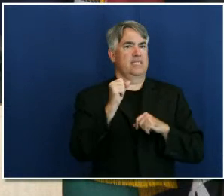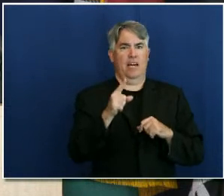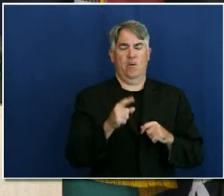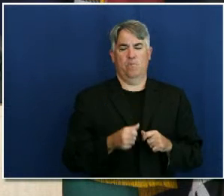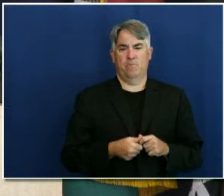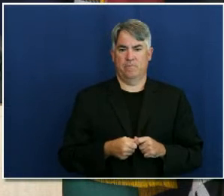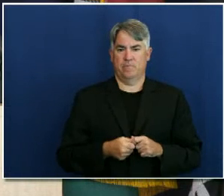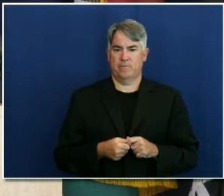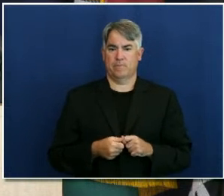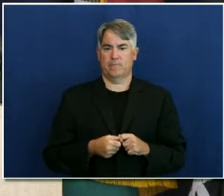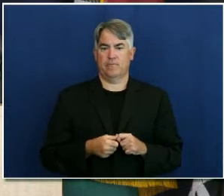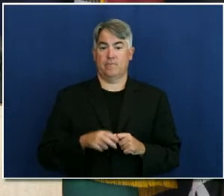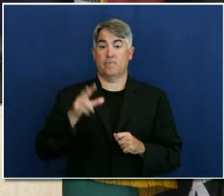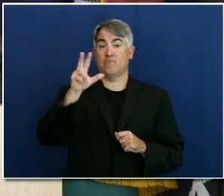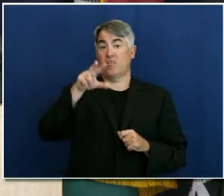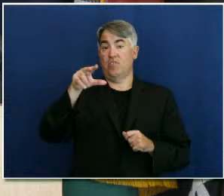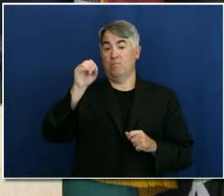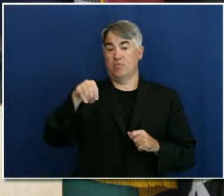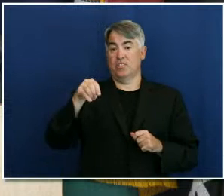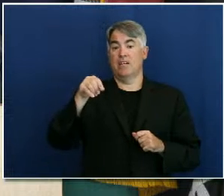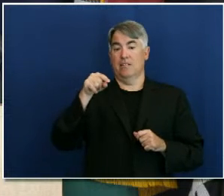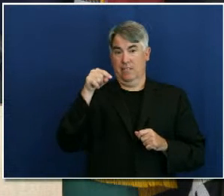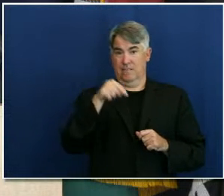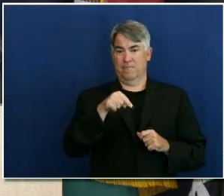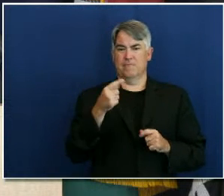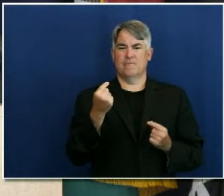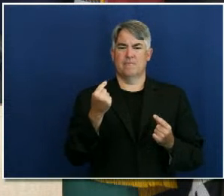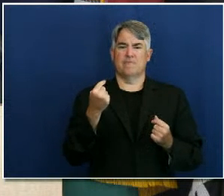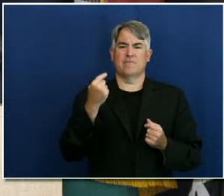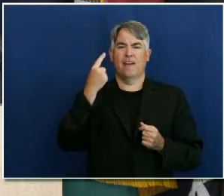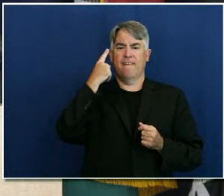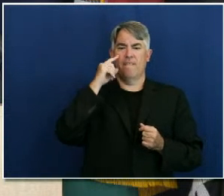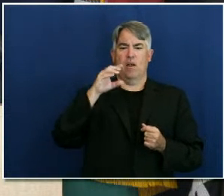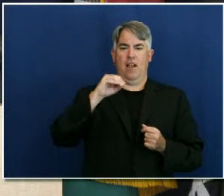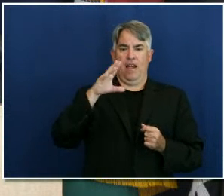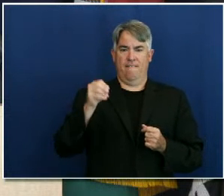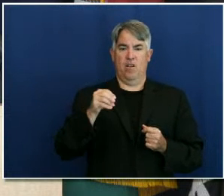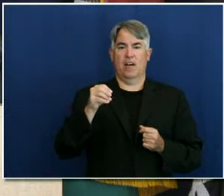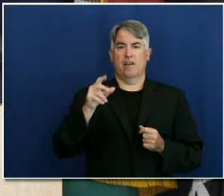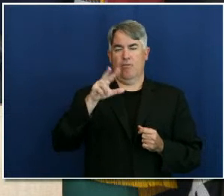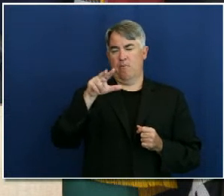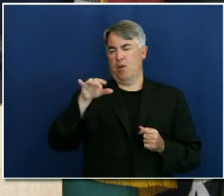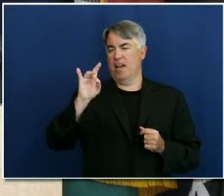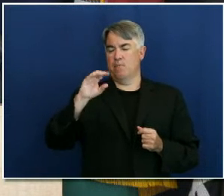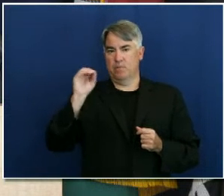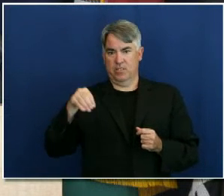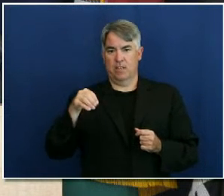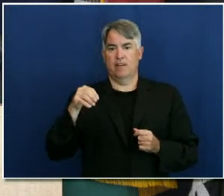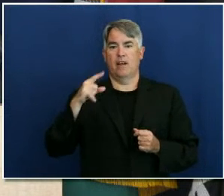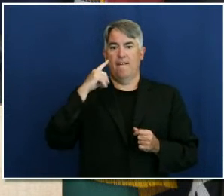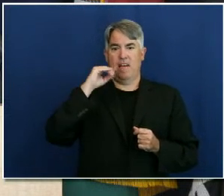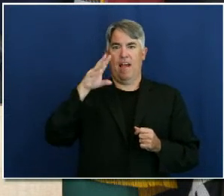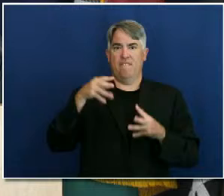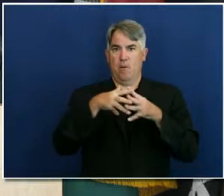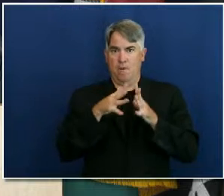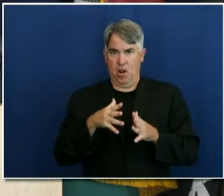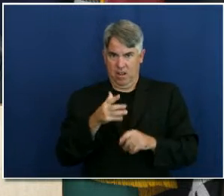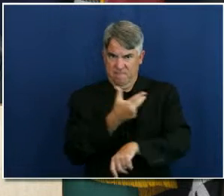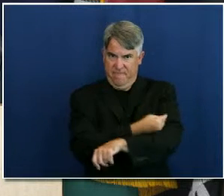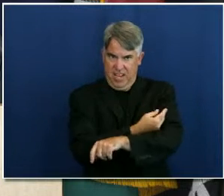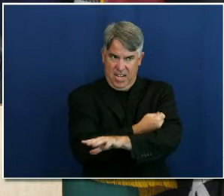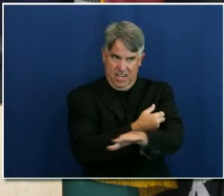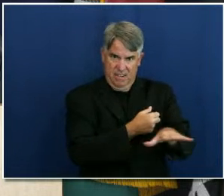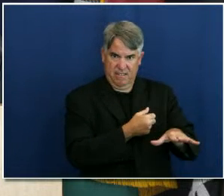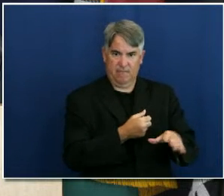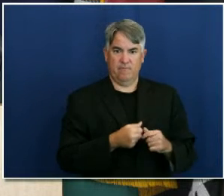that 33.8% of the eligible African American population has also been vaccinated in the county, and 60.4% of the